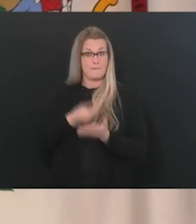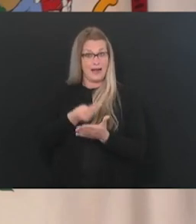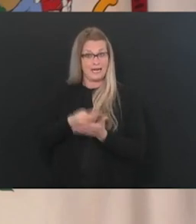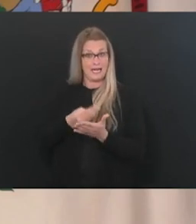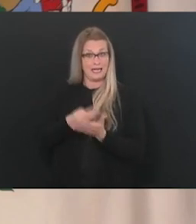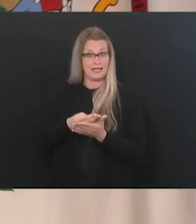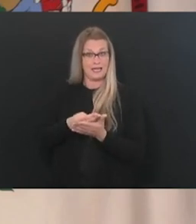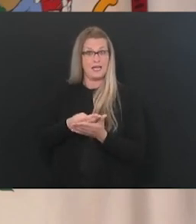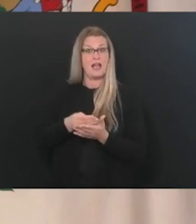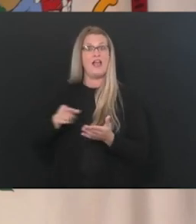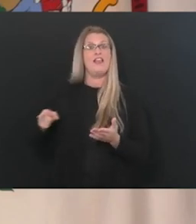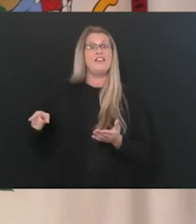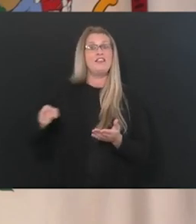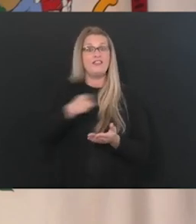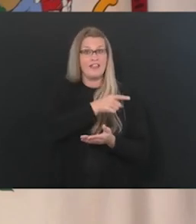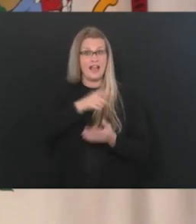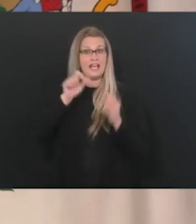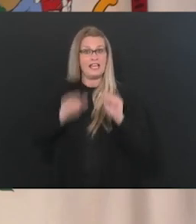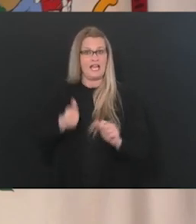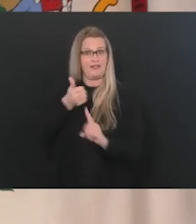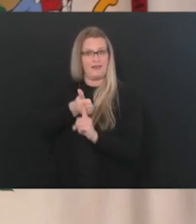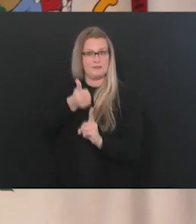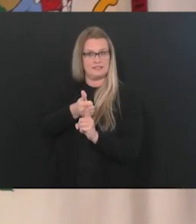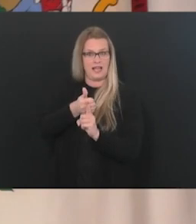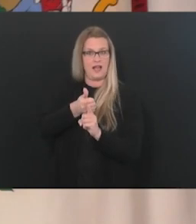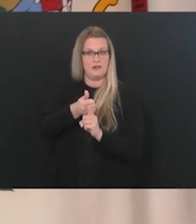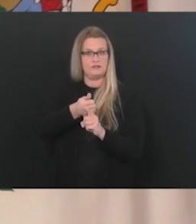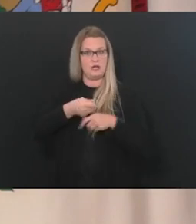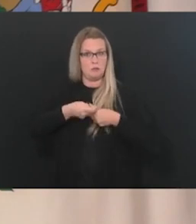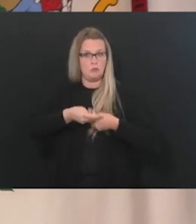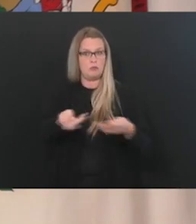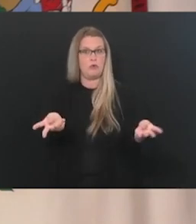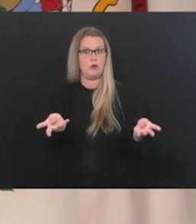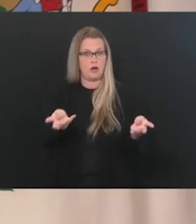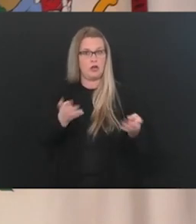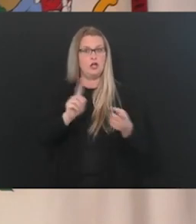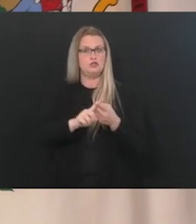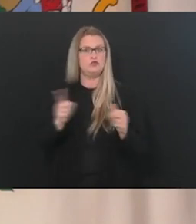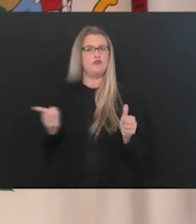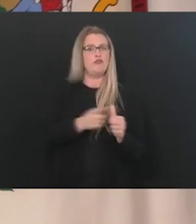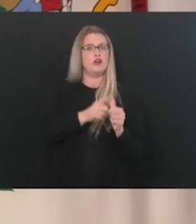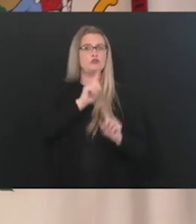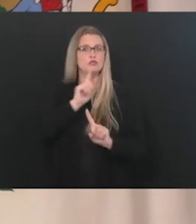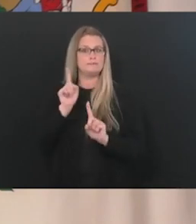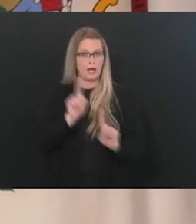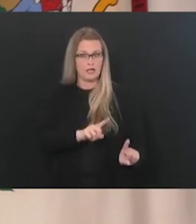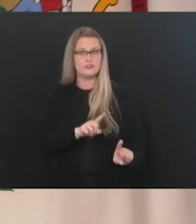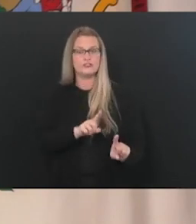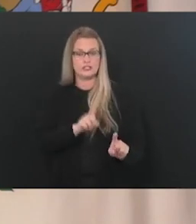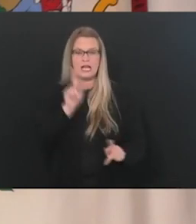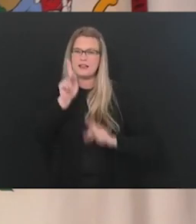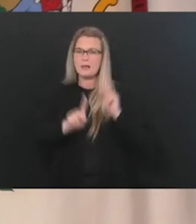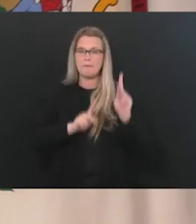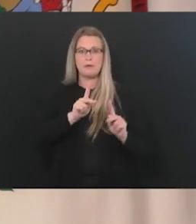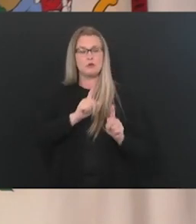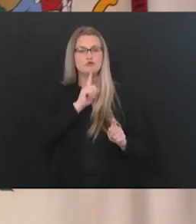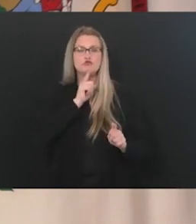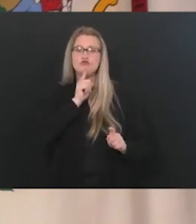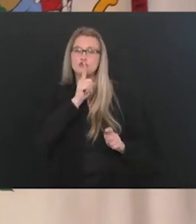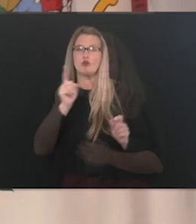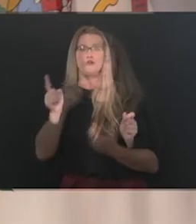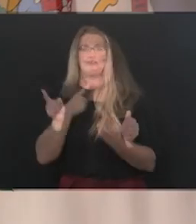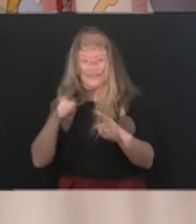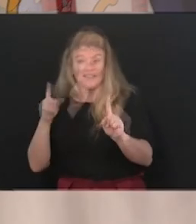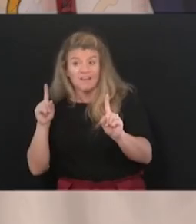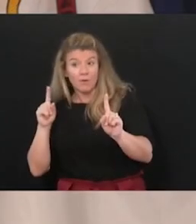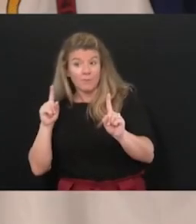to reward the people that are the true first responders, the people that are the true soldiers right on the